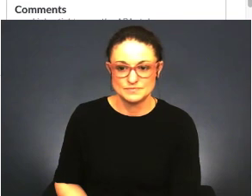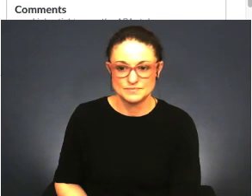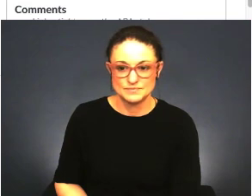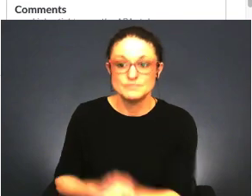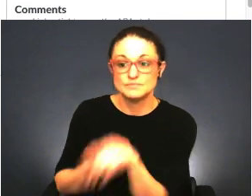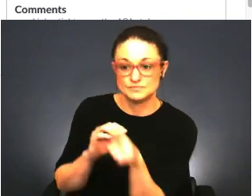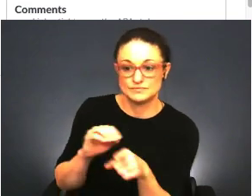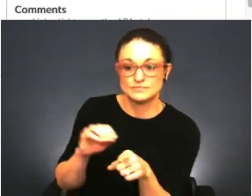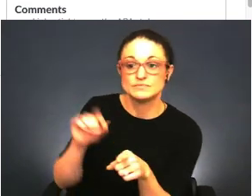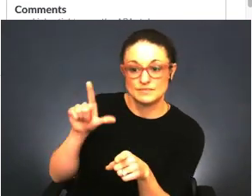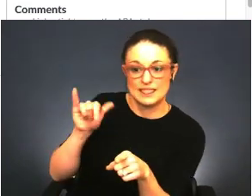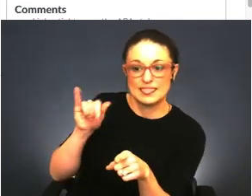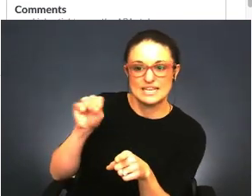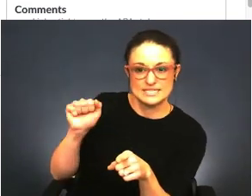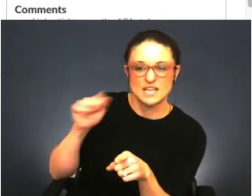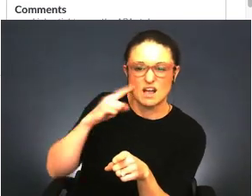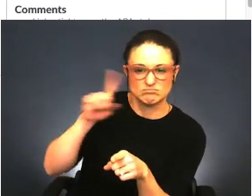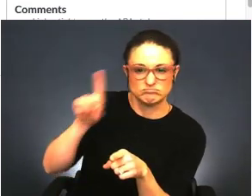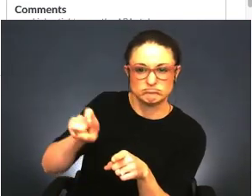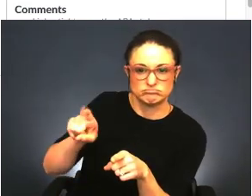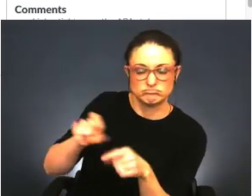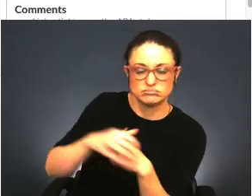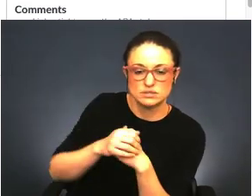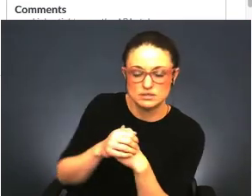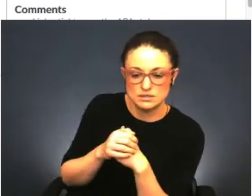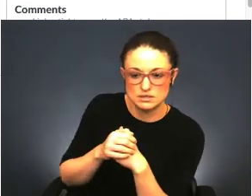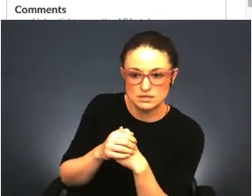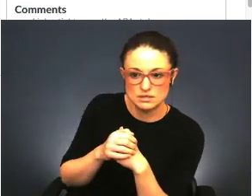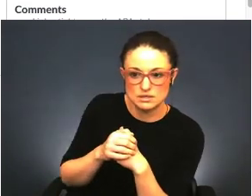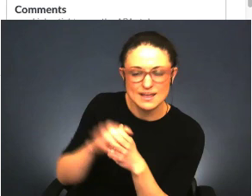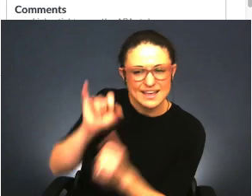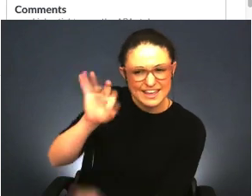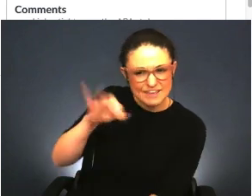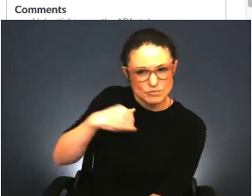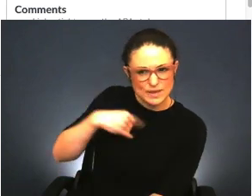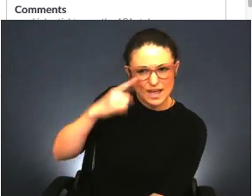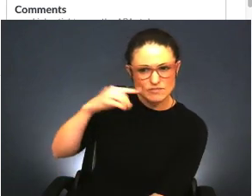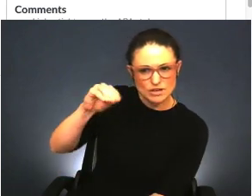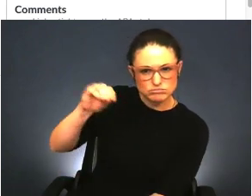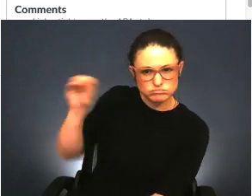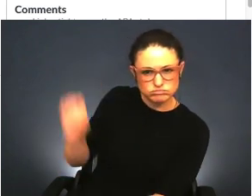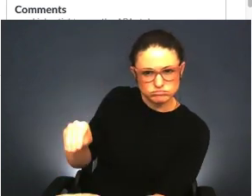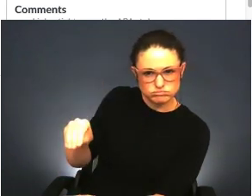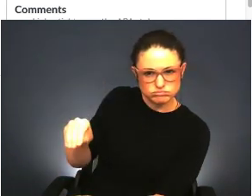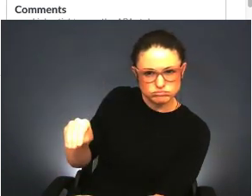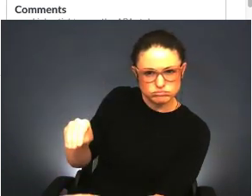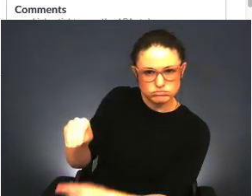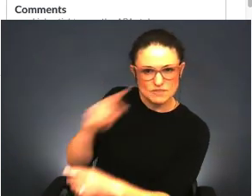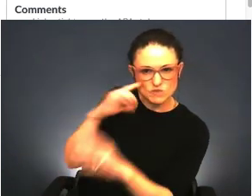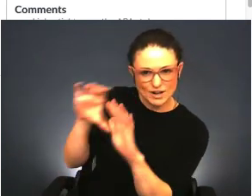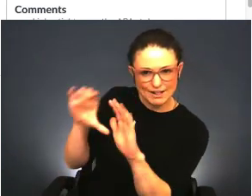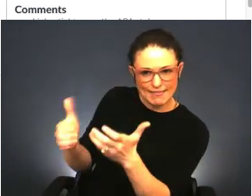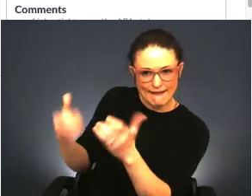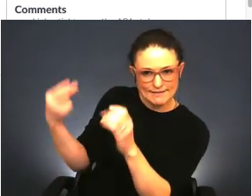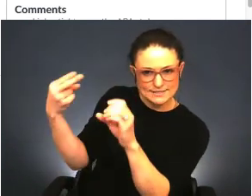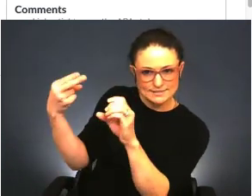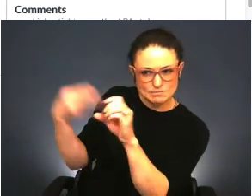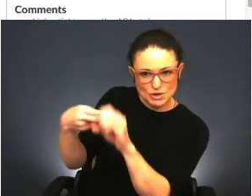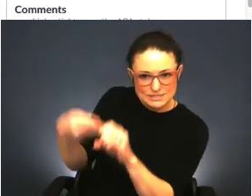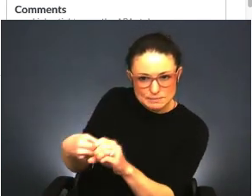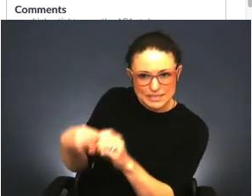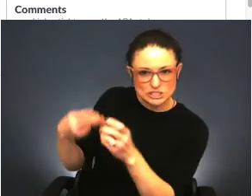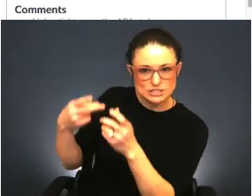I have a question. Okay. If we have a percentage applied to class participation and